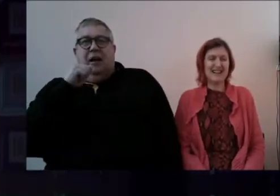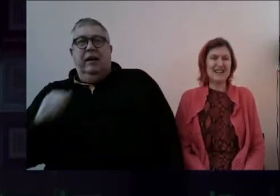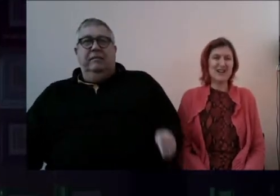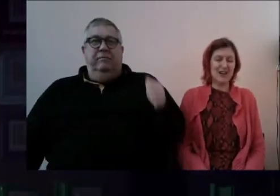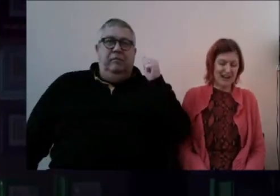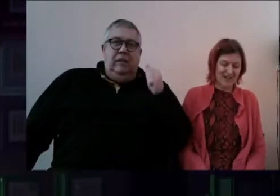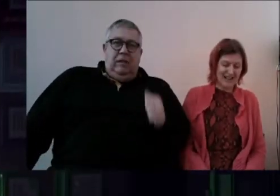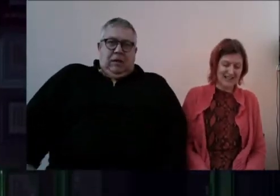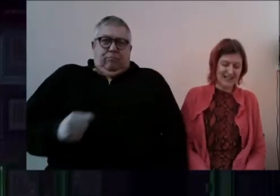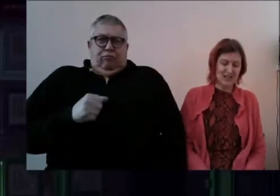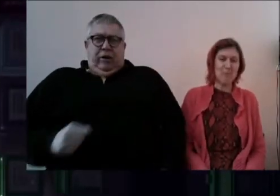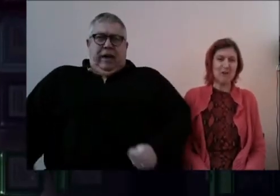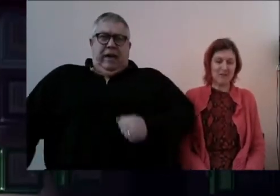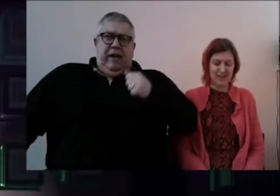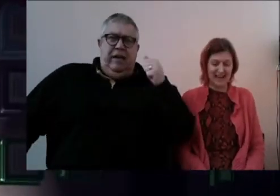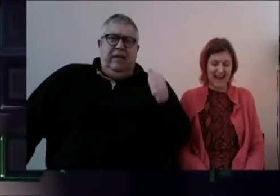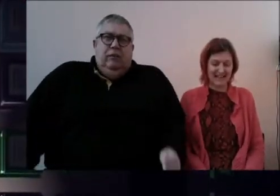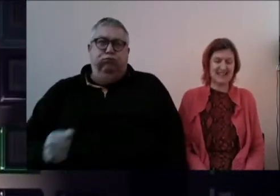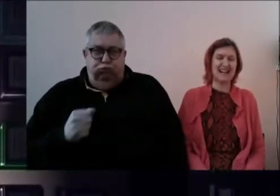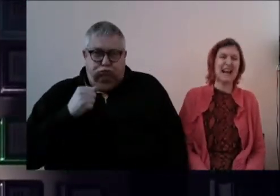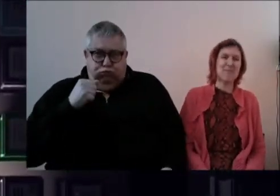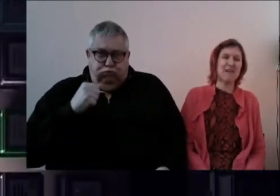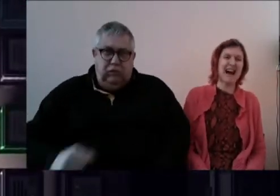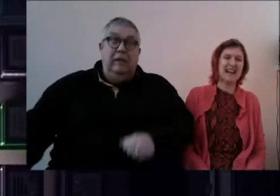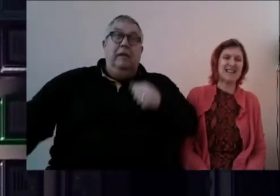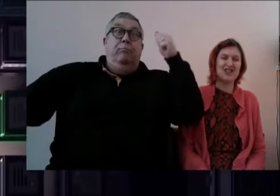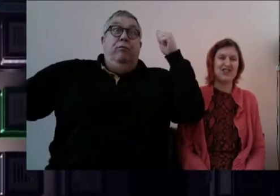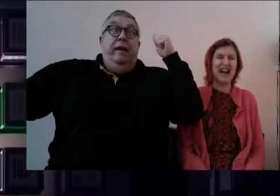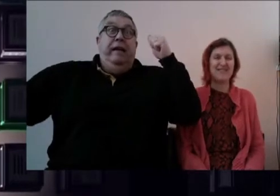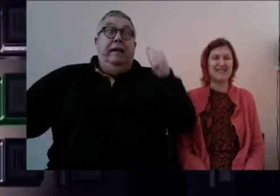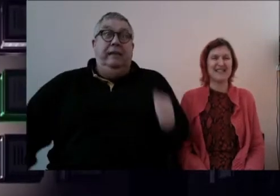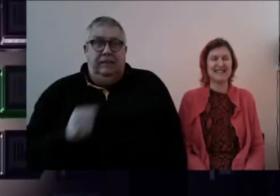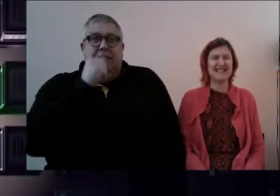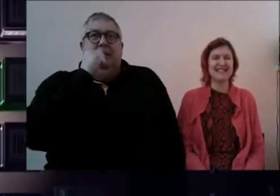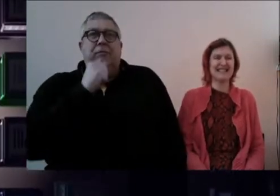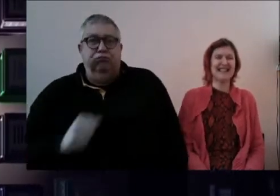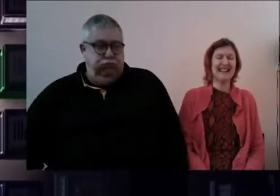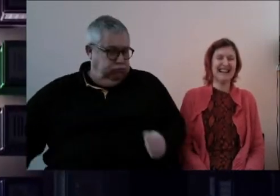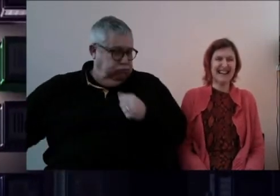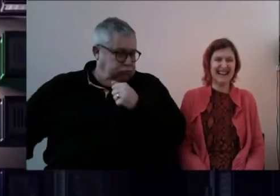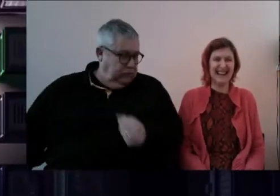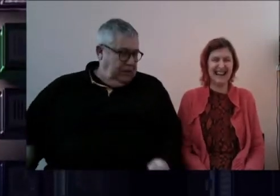going. You've got your ready to stop. Breathe. Do next. Put up your hands and breathe.